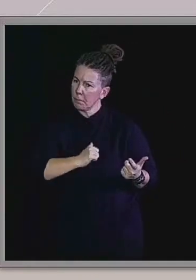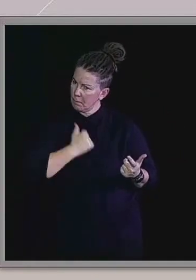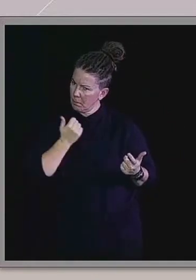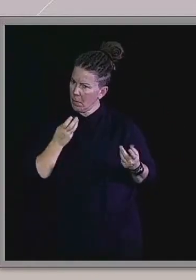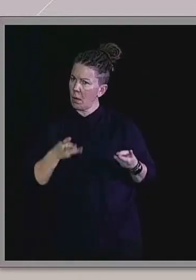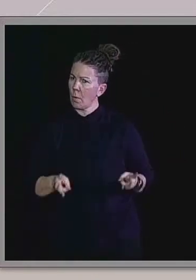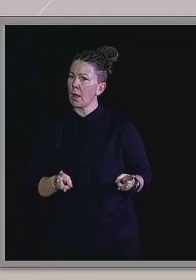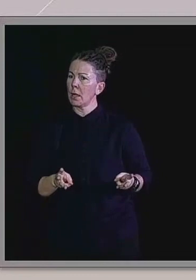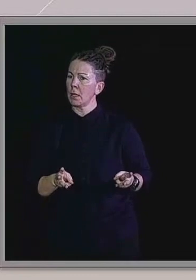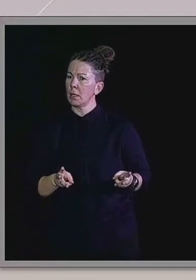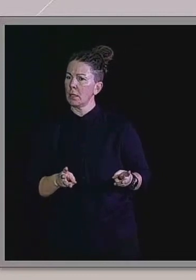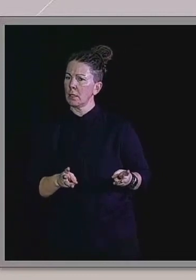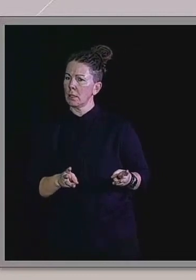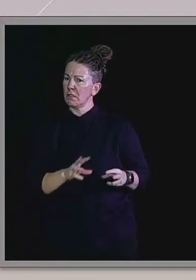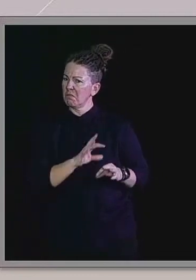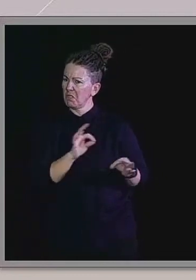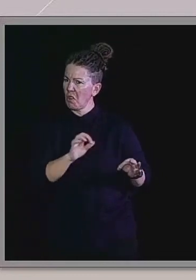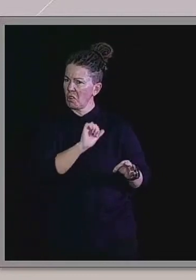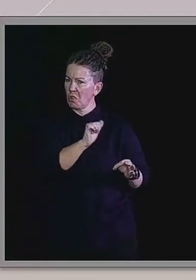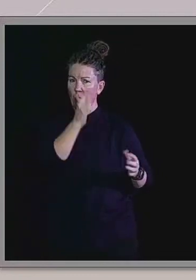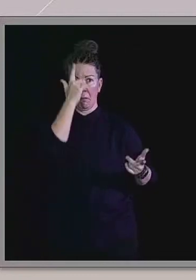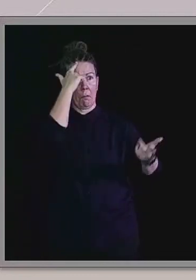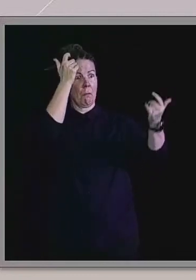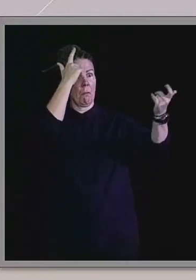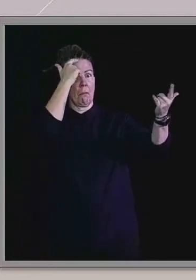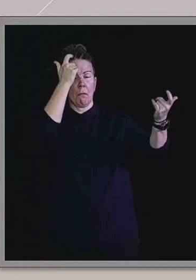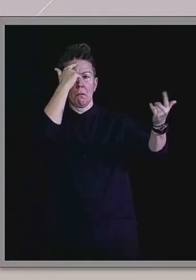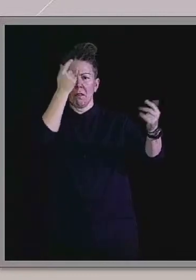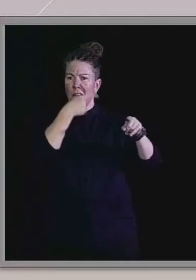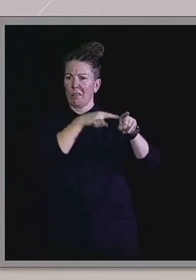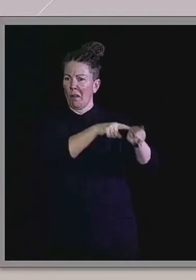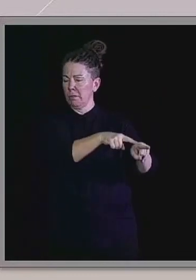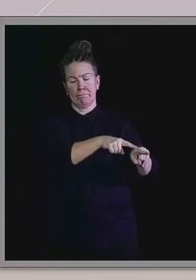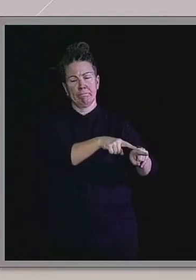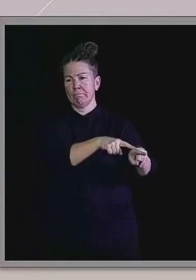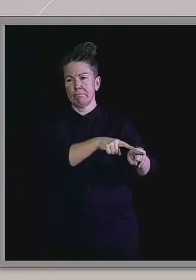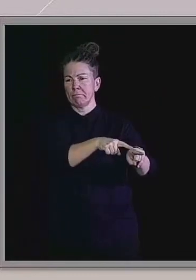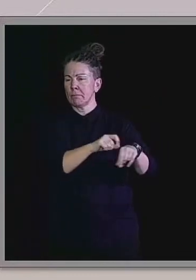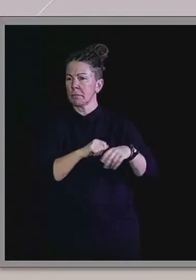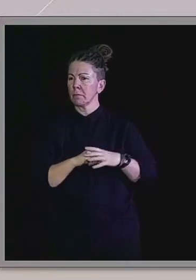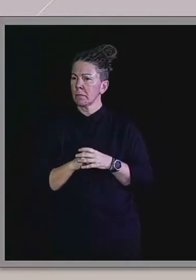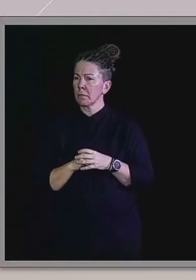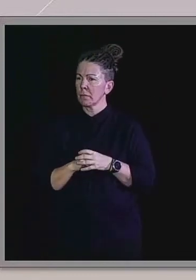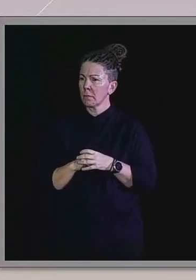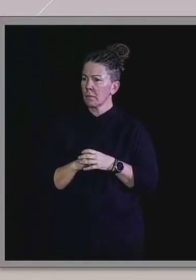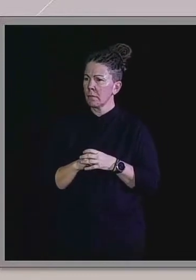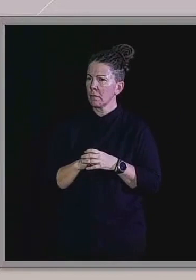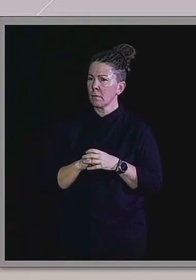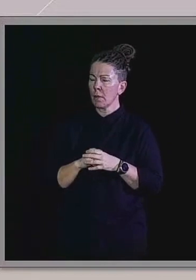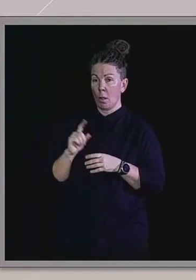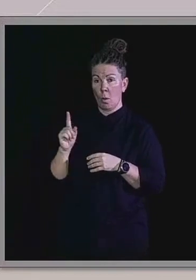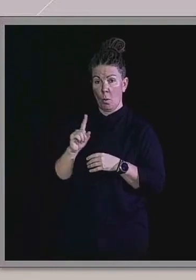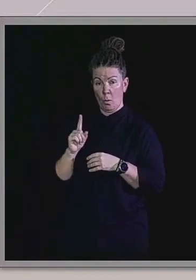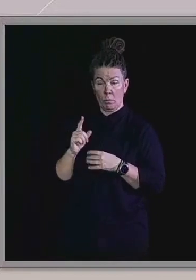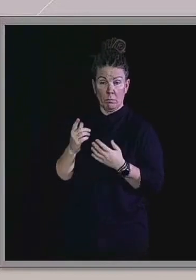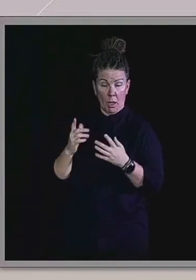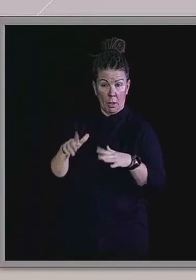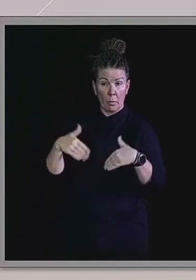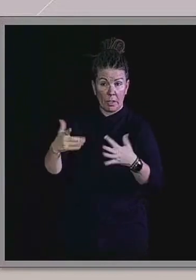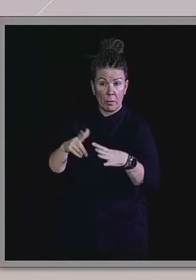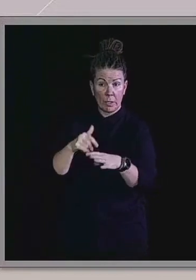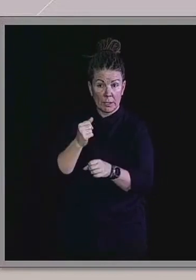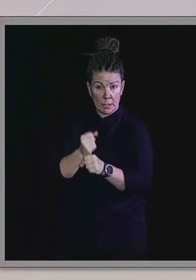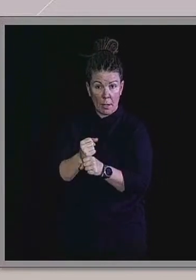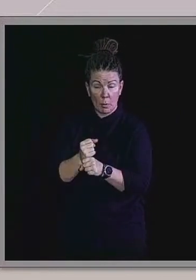should be doing, and the outcomes that we should be all following, right? So what we've done is, in terms of some examples, right, is